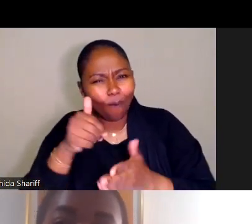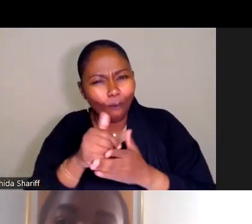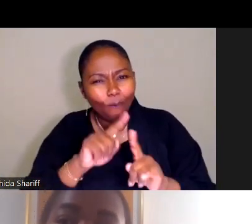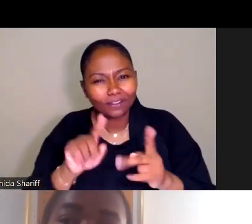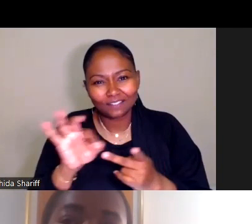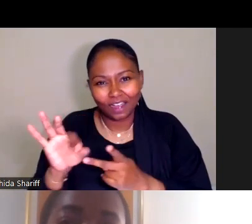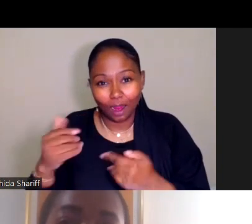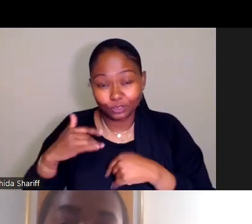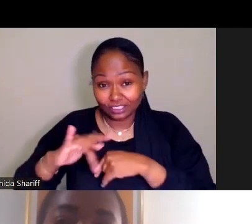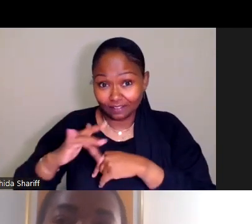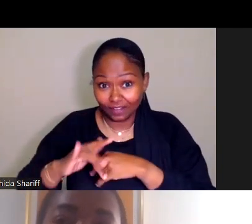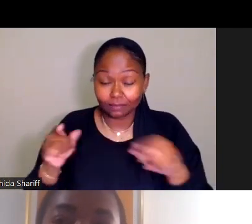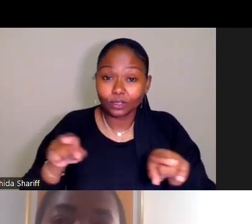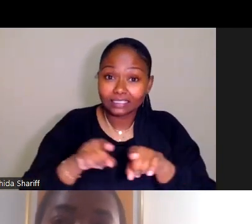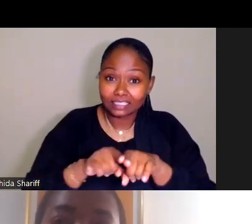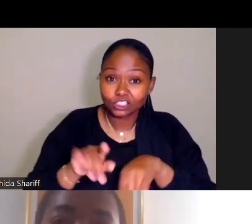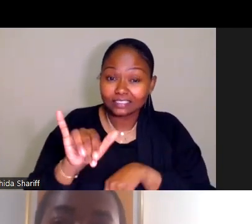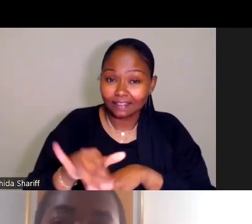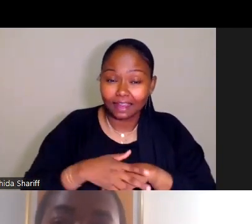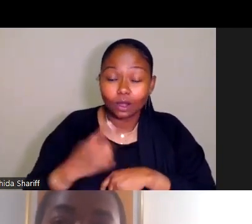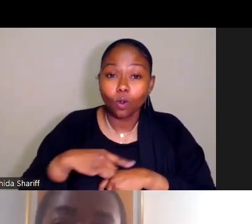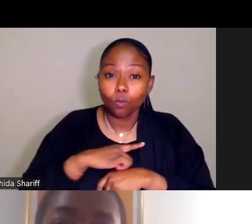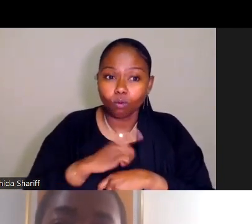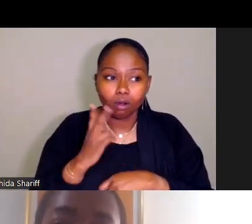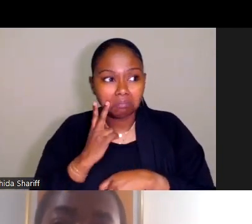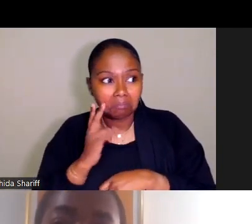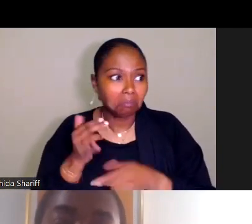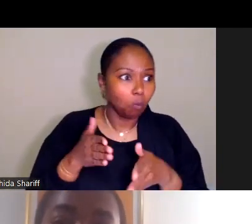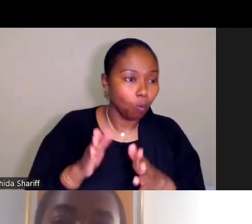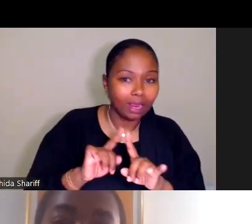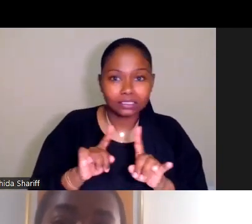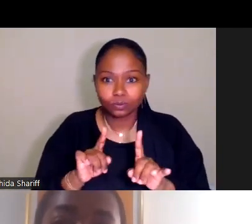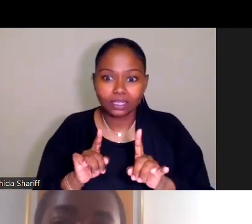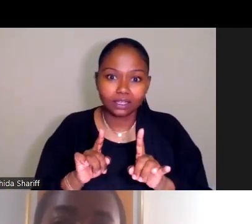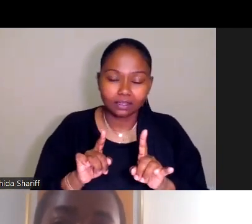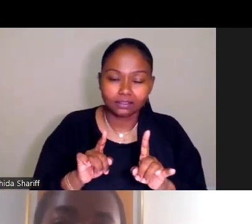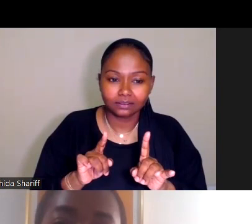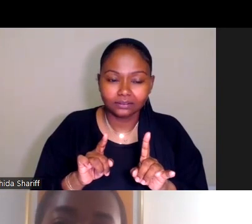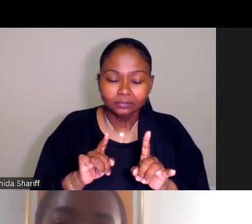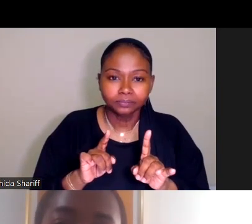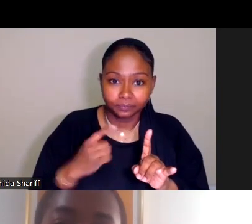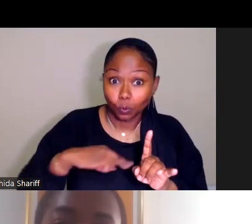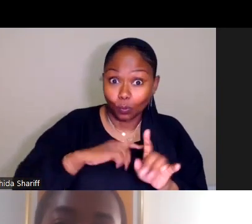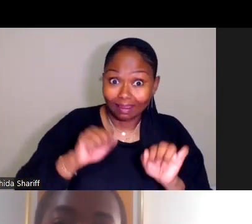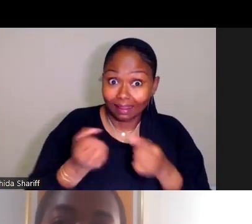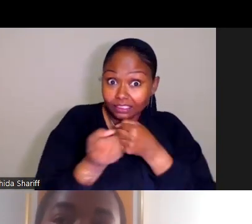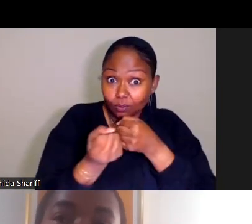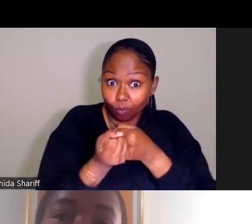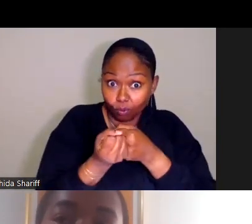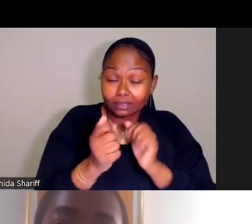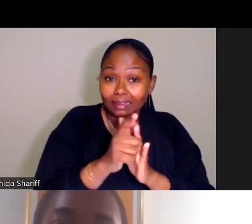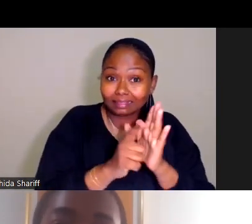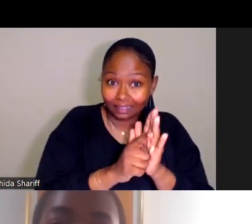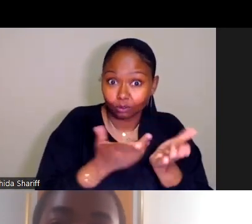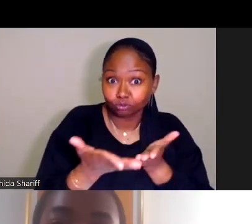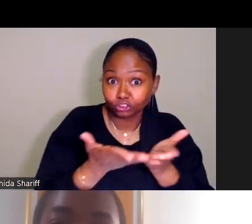available. And in addition to that, we are looking at ways that we can support legal services organizations